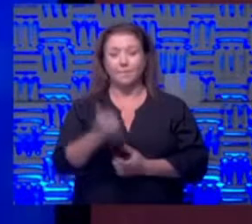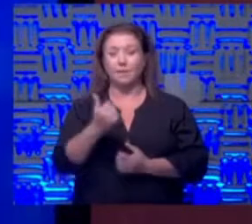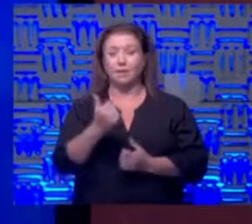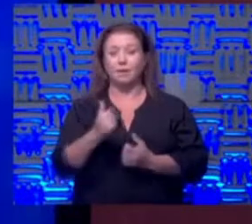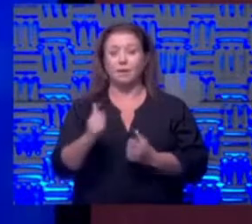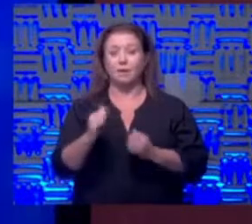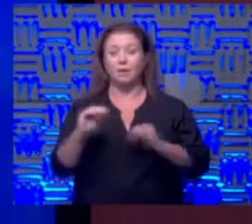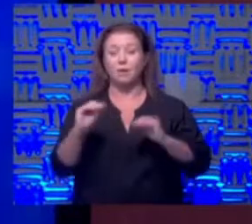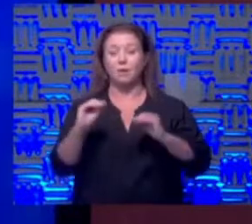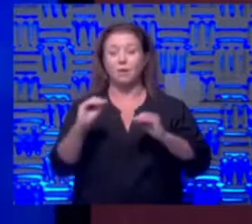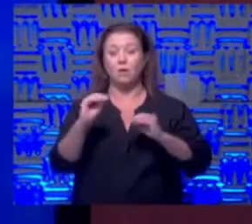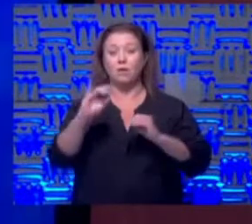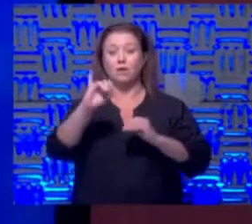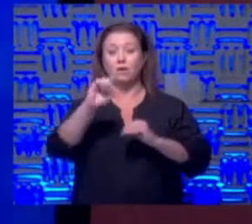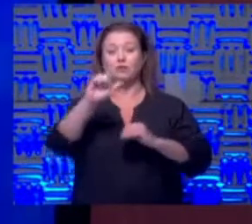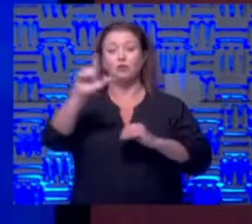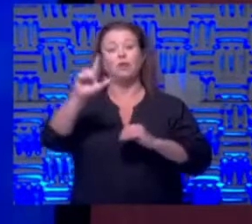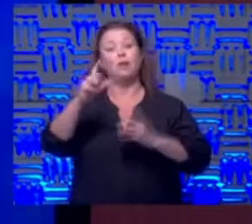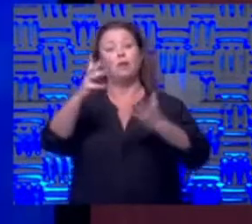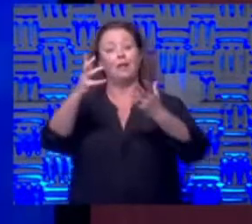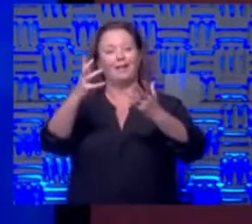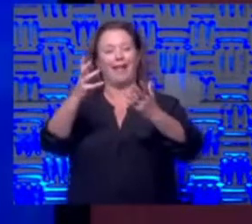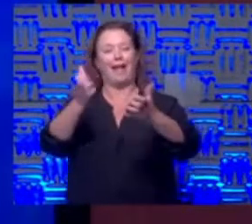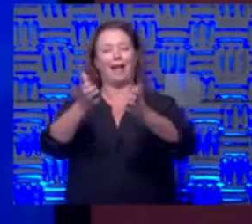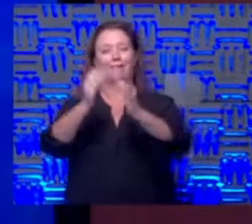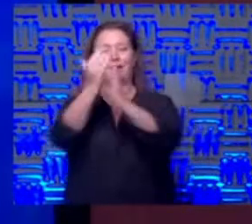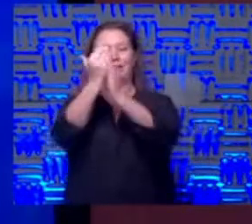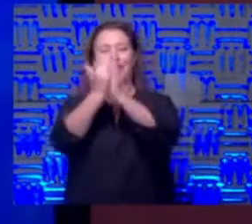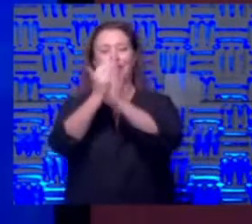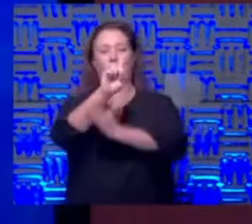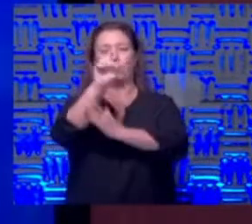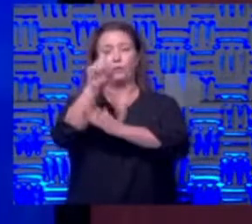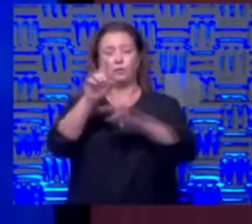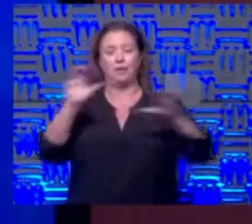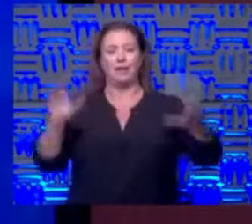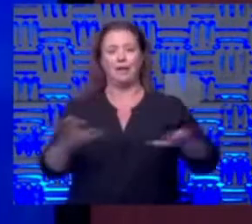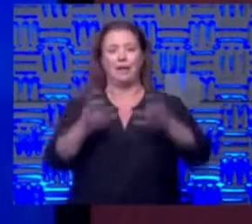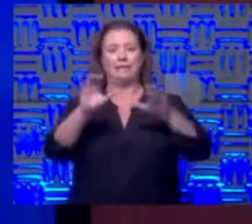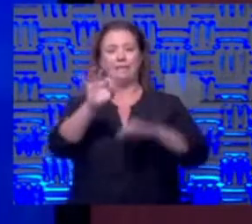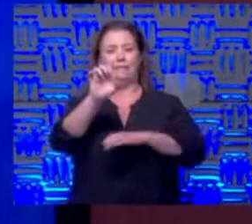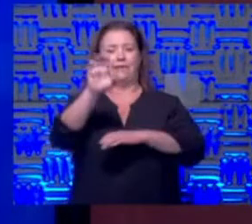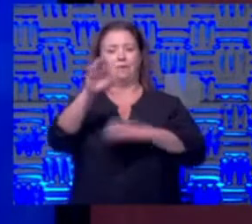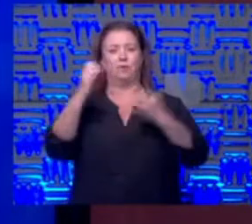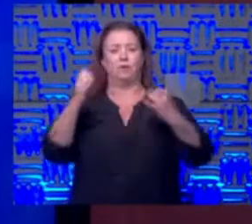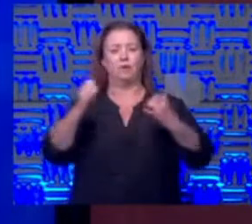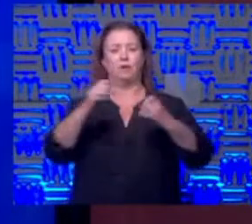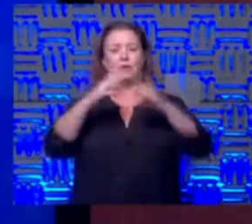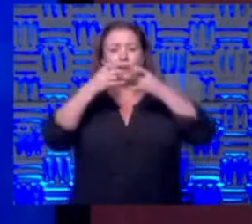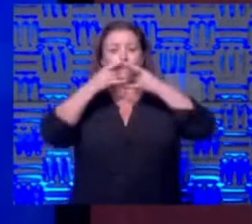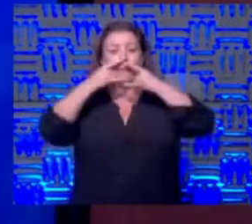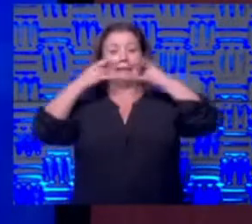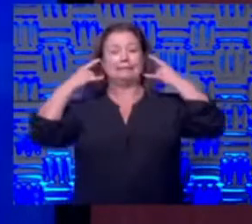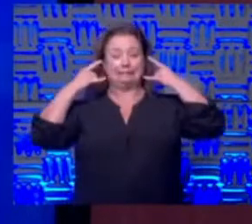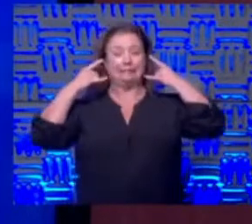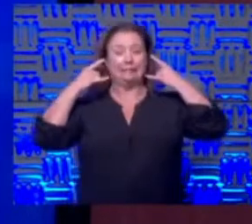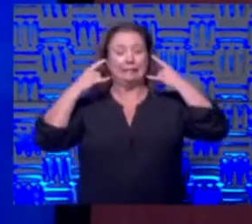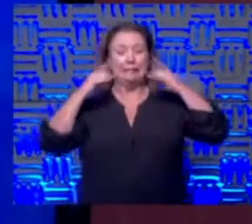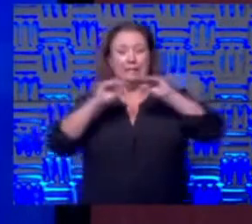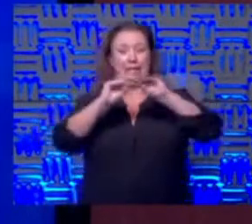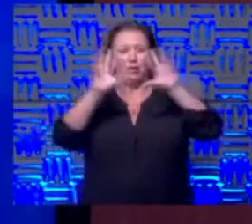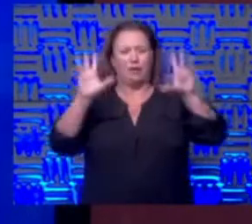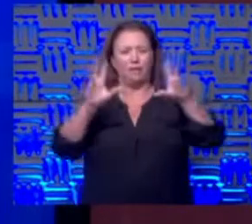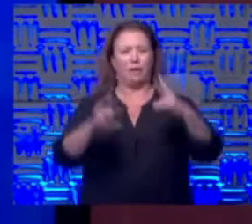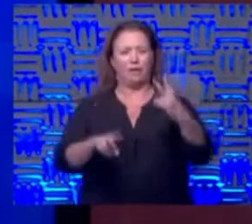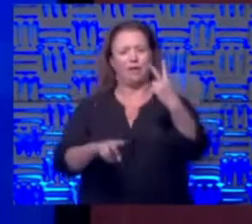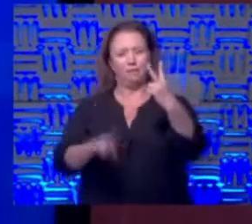All right, Jill. Before we go to our list of questions, there's a lot of activity on Facebook around this mask conversation. Can you clarify